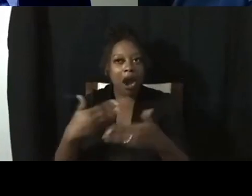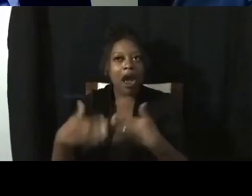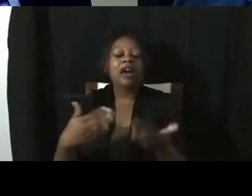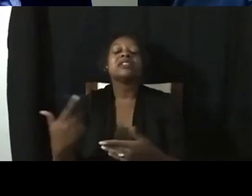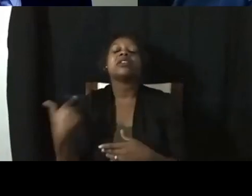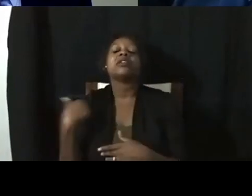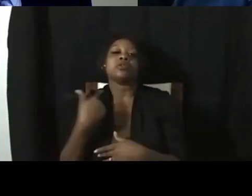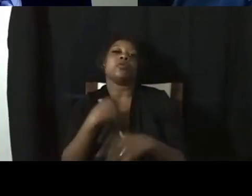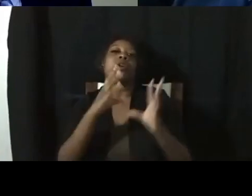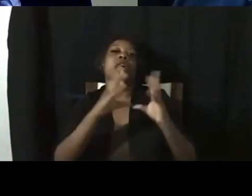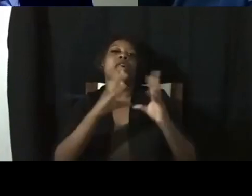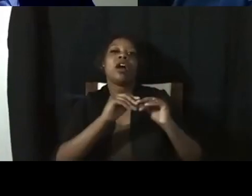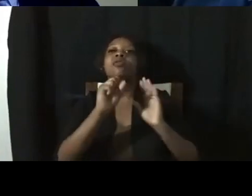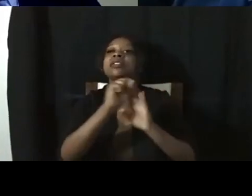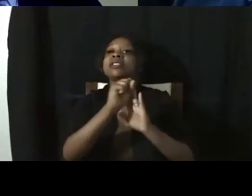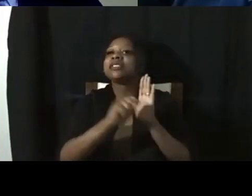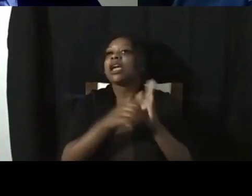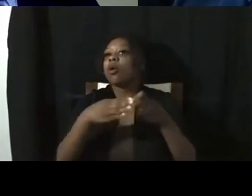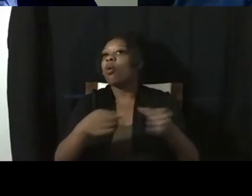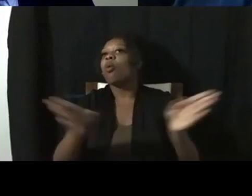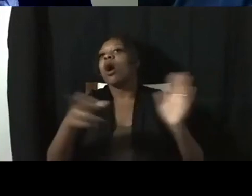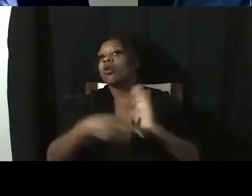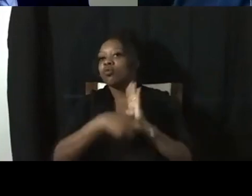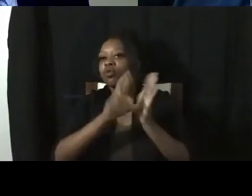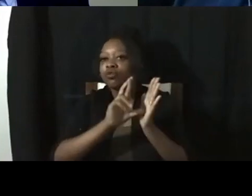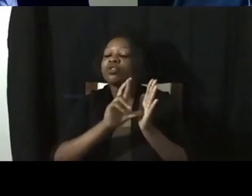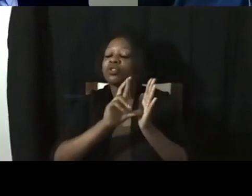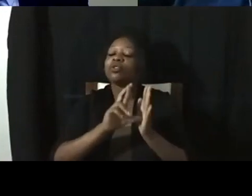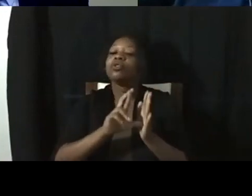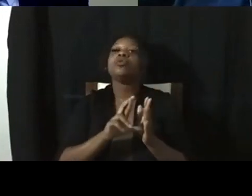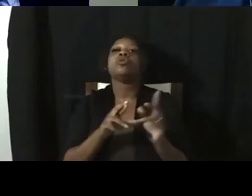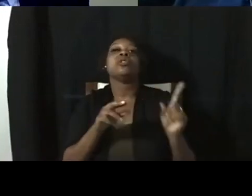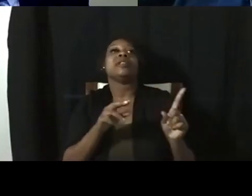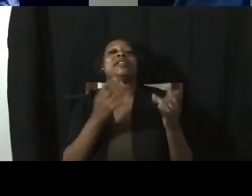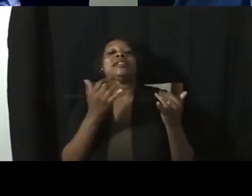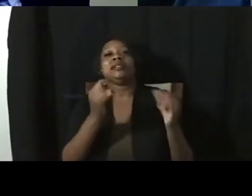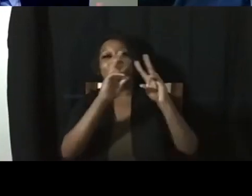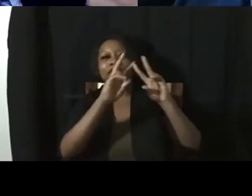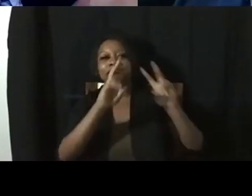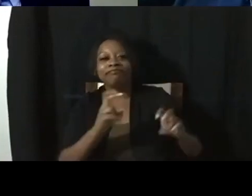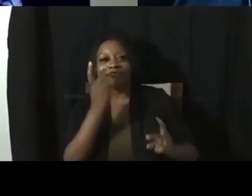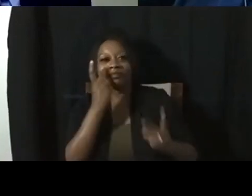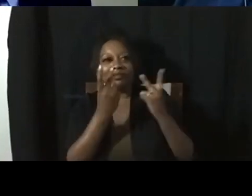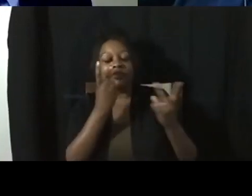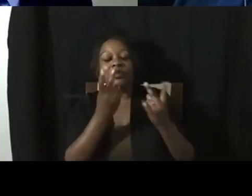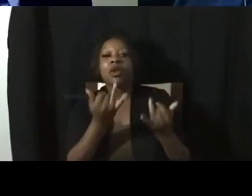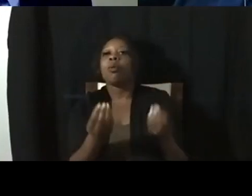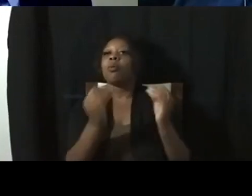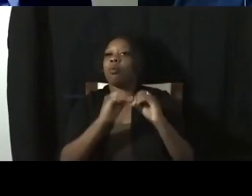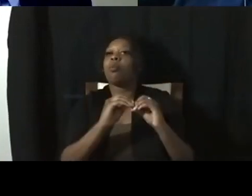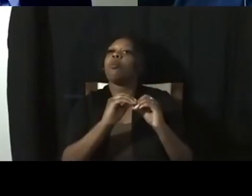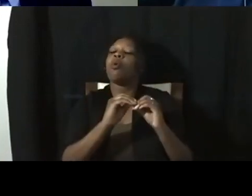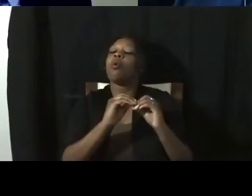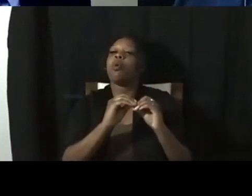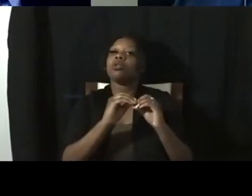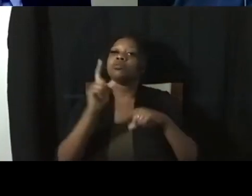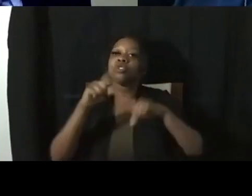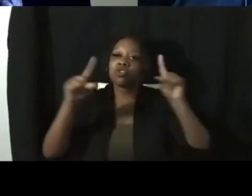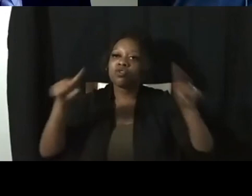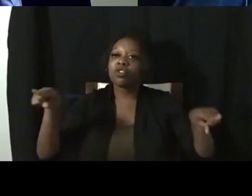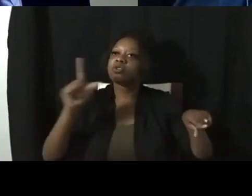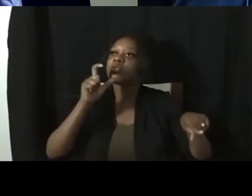assessment. We're actually seeing that there is more diversity in the individuals that are coming into the VR